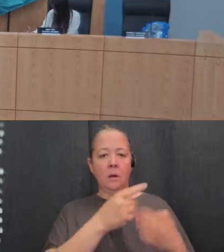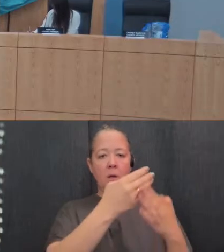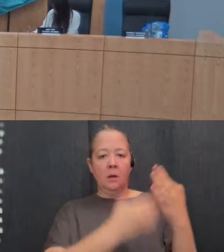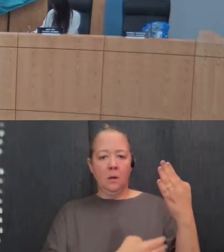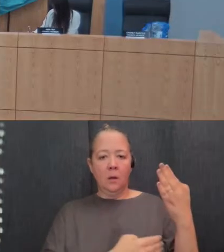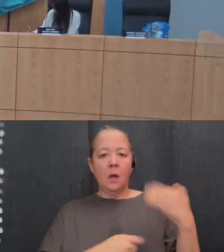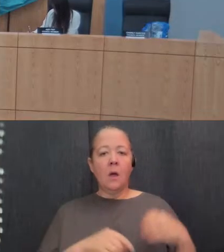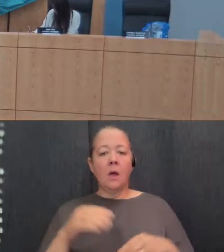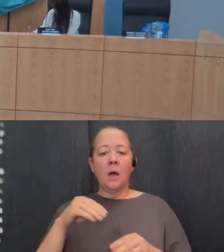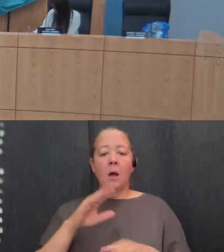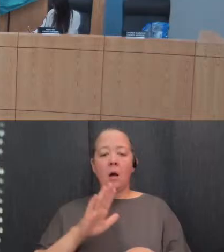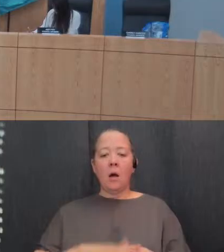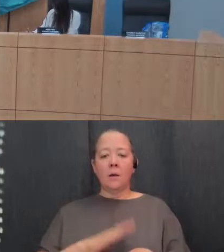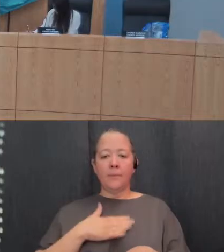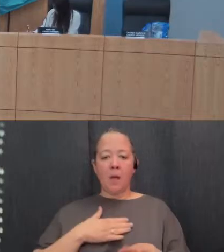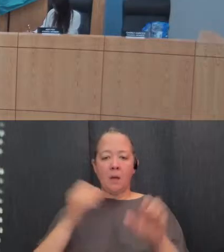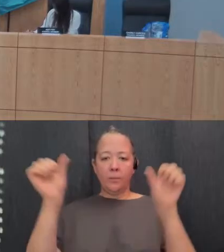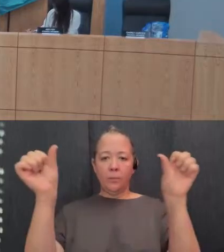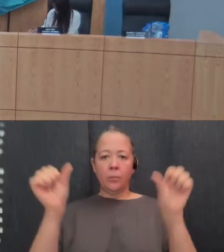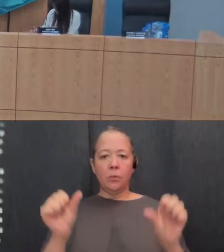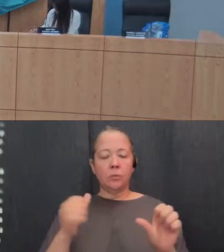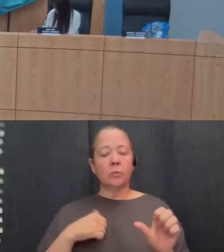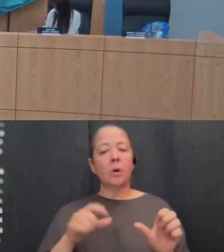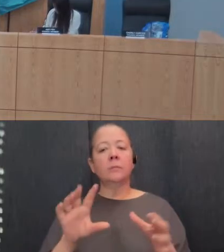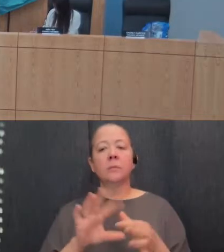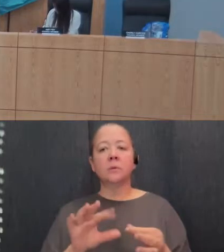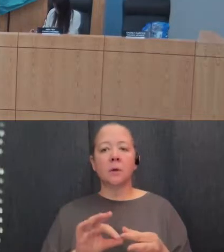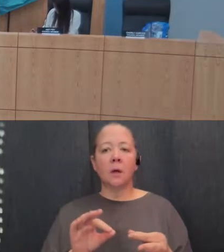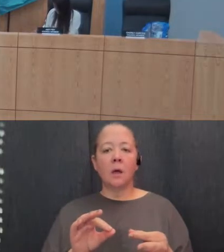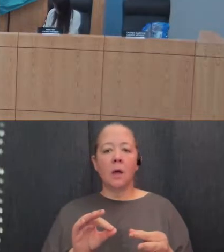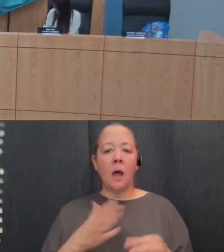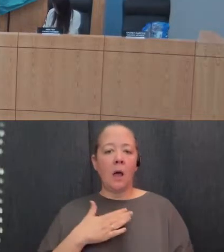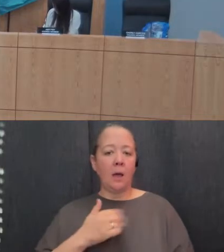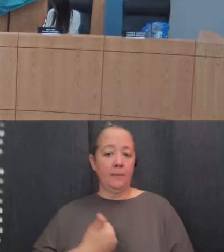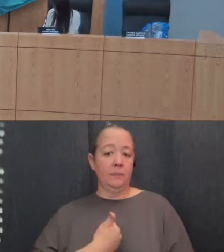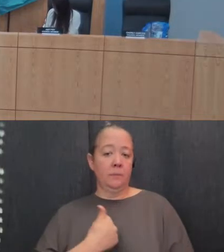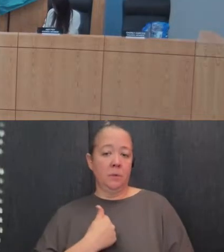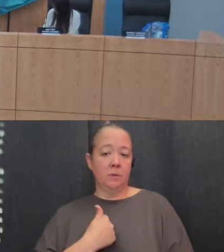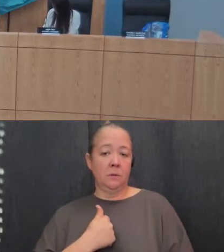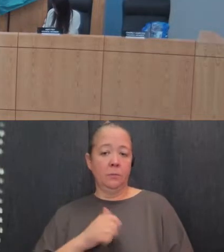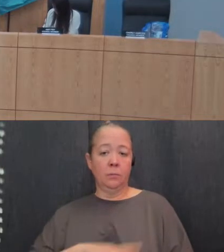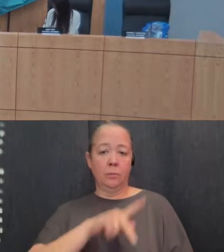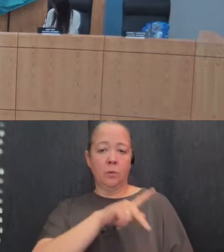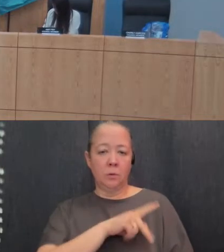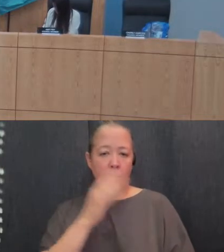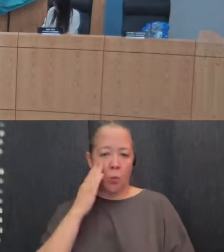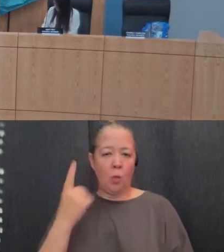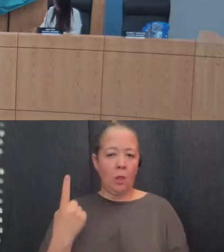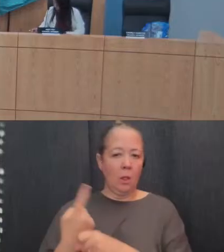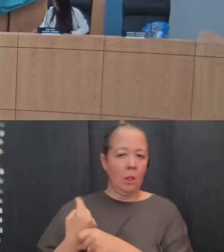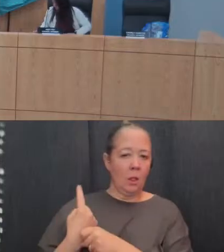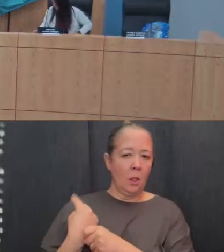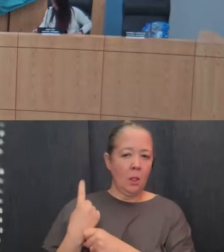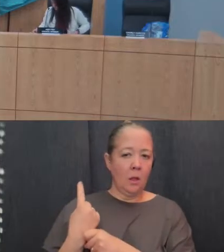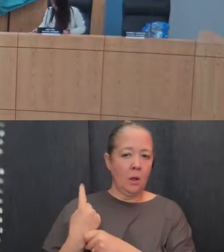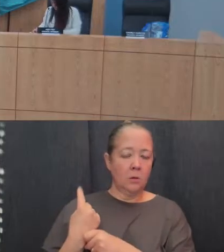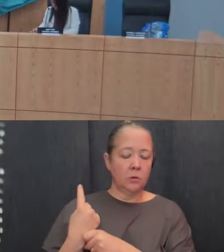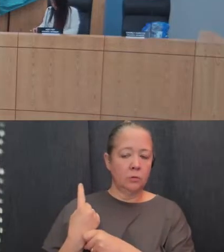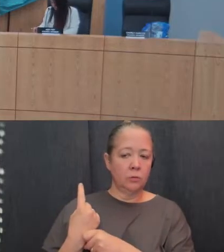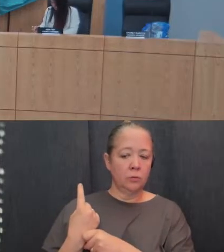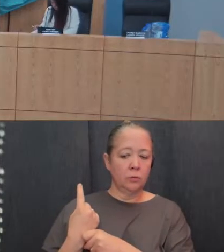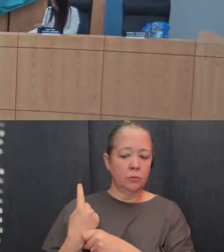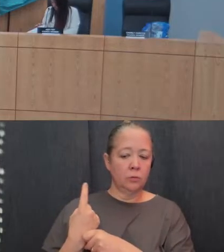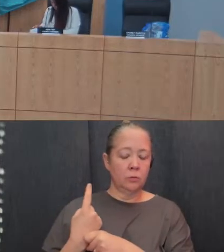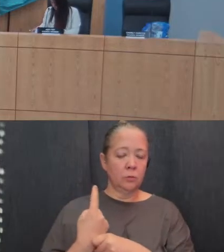that I personally know in the last year of how the economy